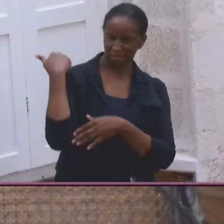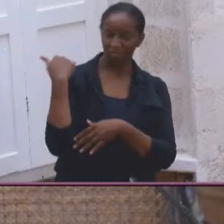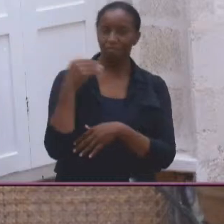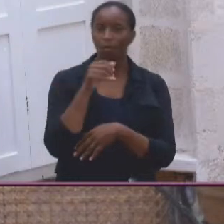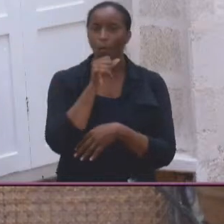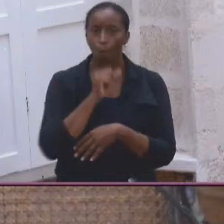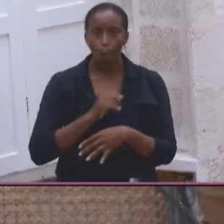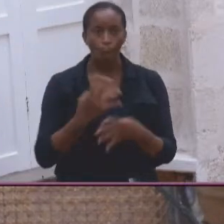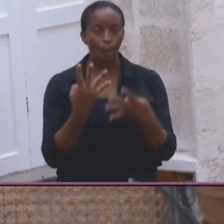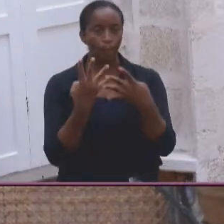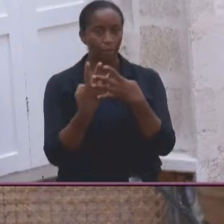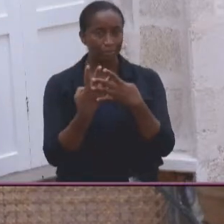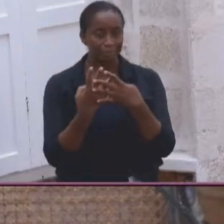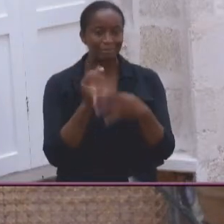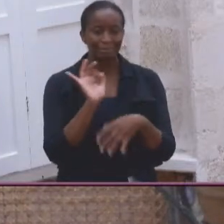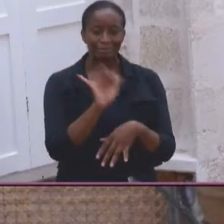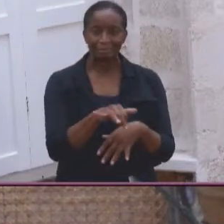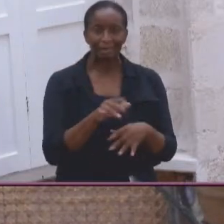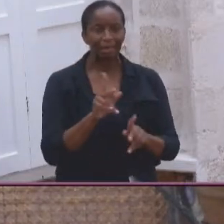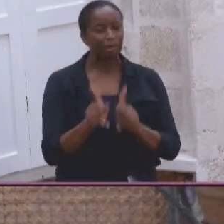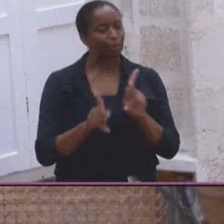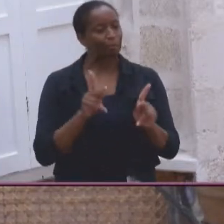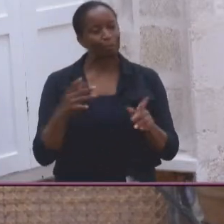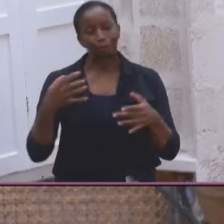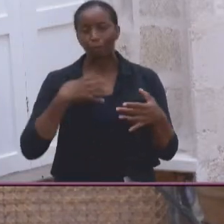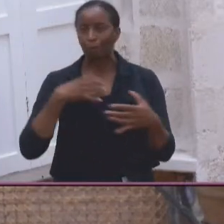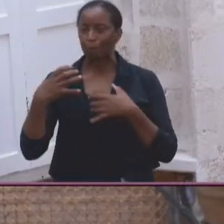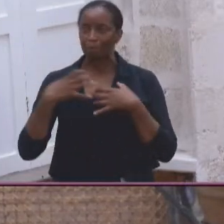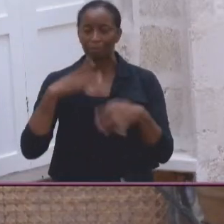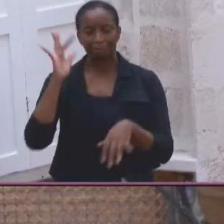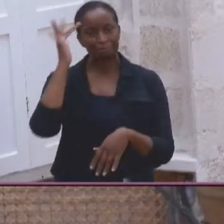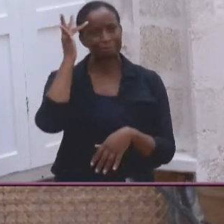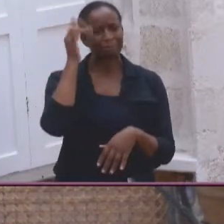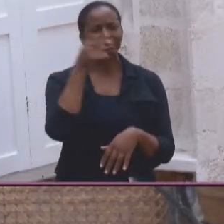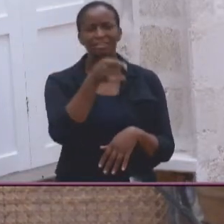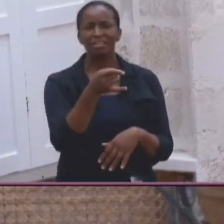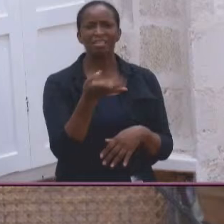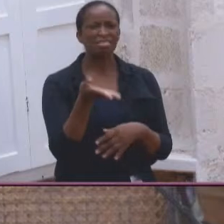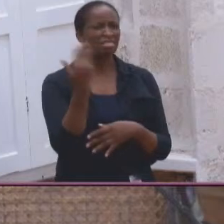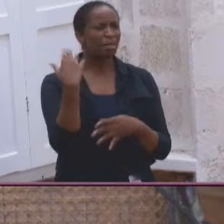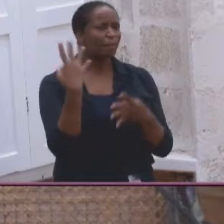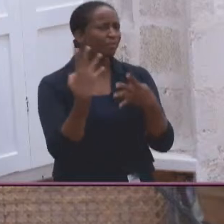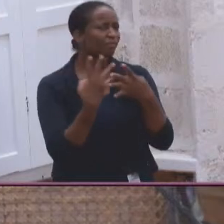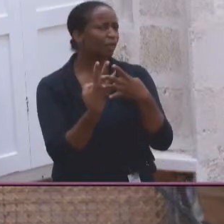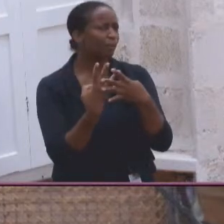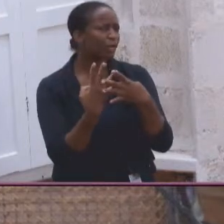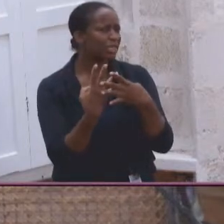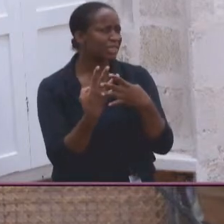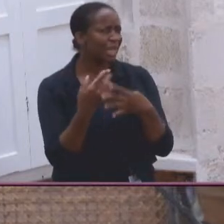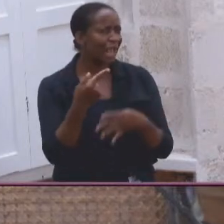other than the government. And even though the residents made a plea for the area to be cleaned up,